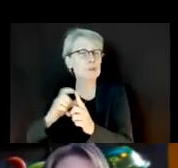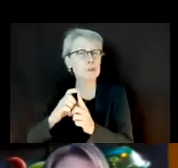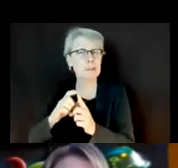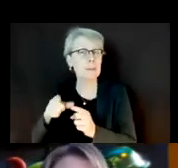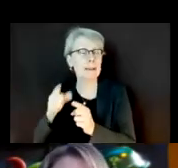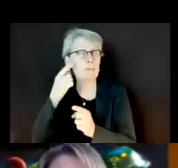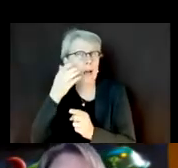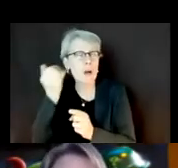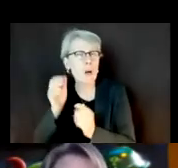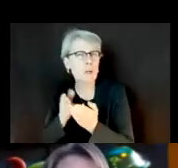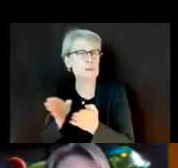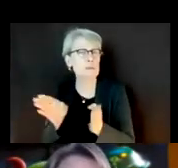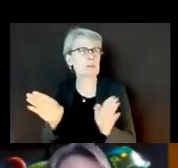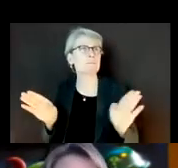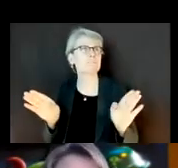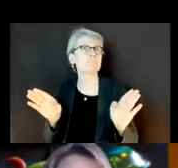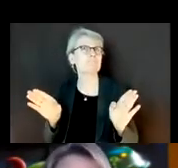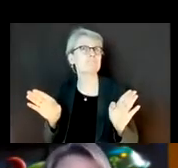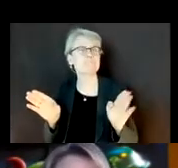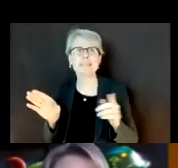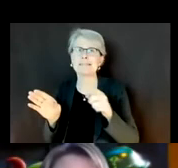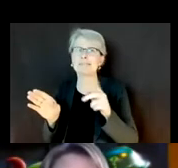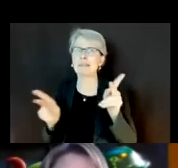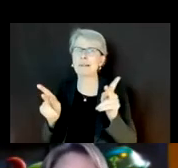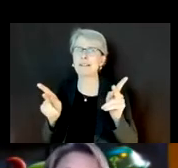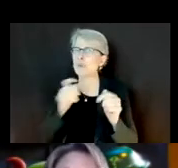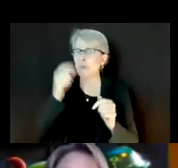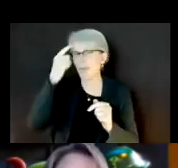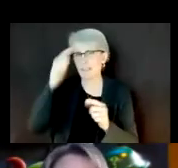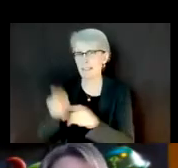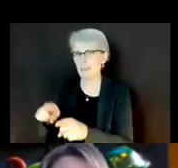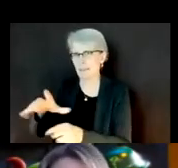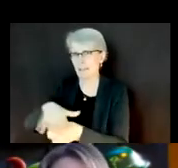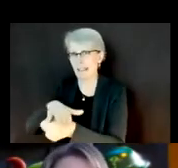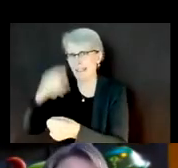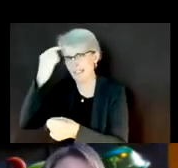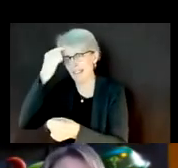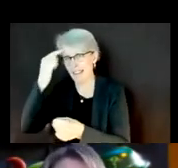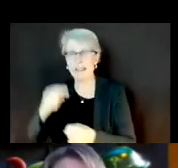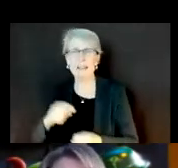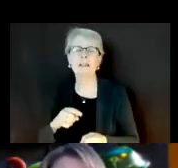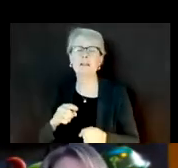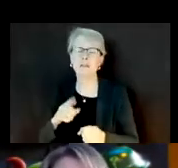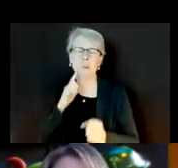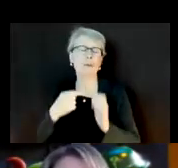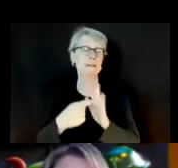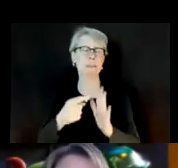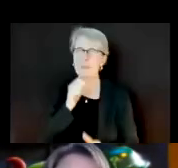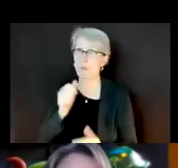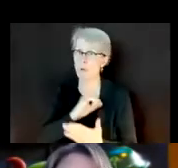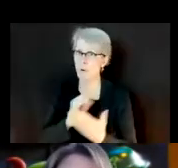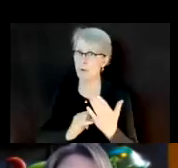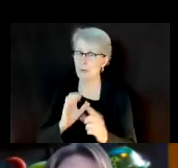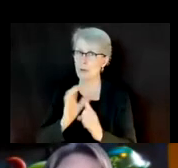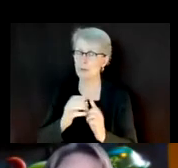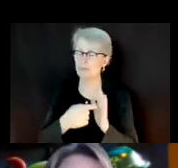their organization in the way that their audience does. So this is not from arts and culture, but I'll give you this really quick example.